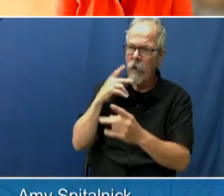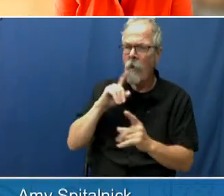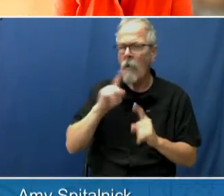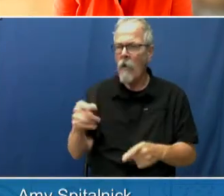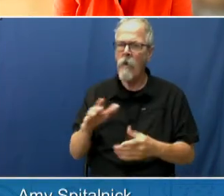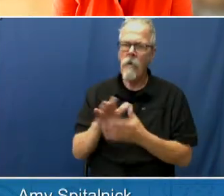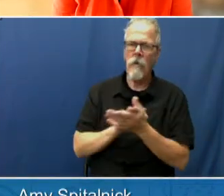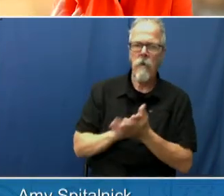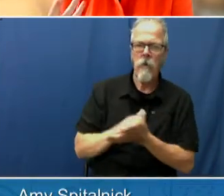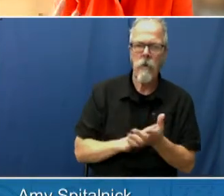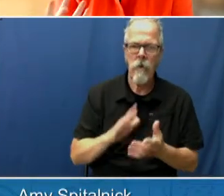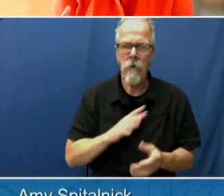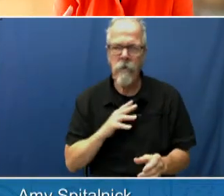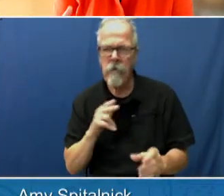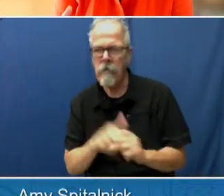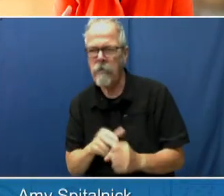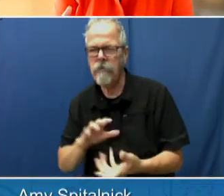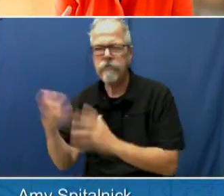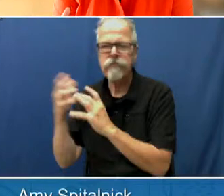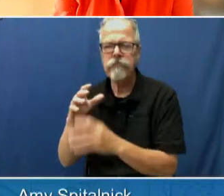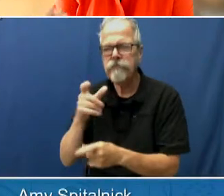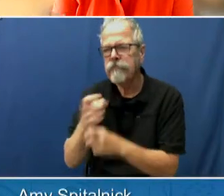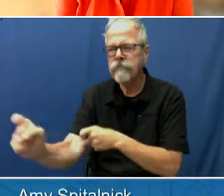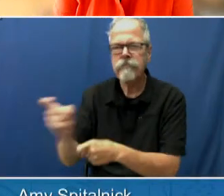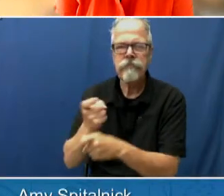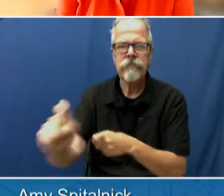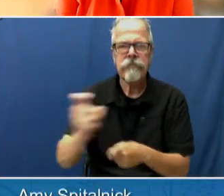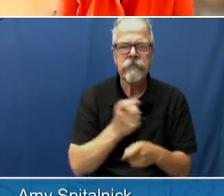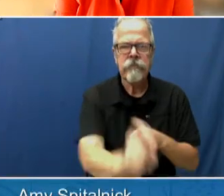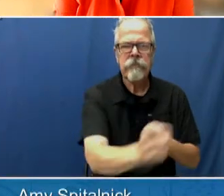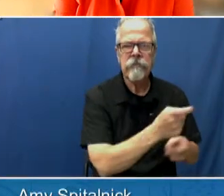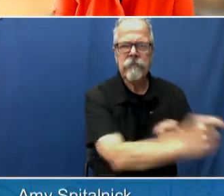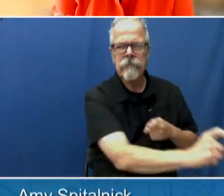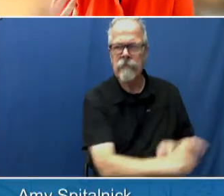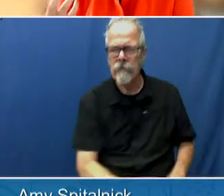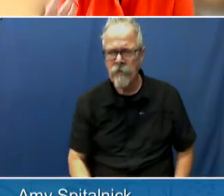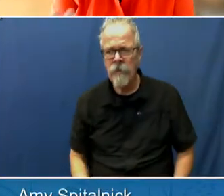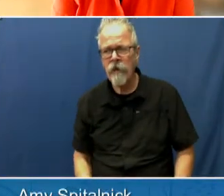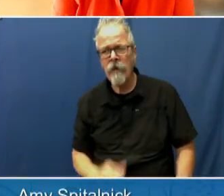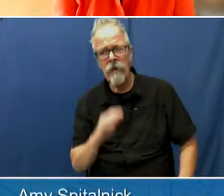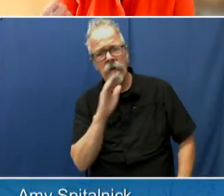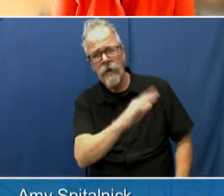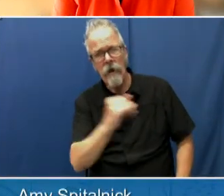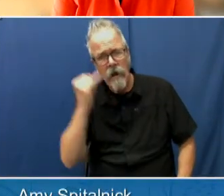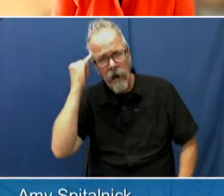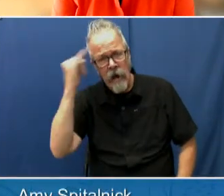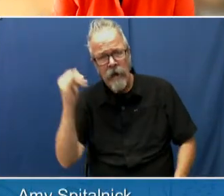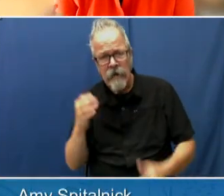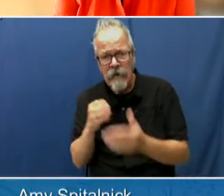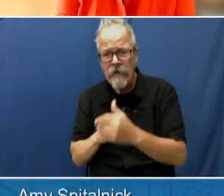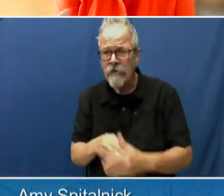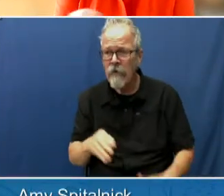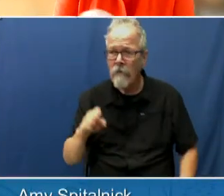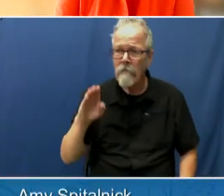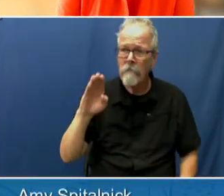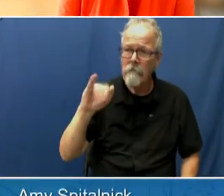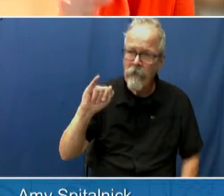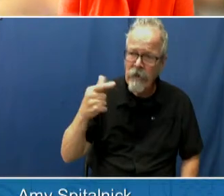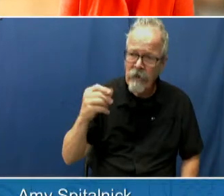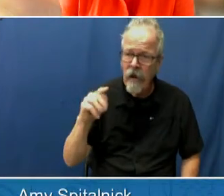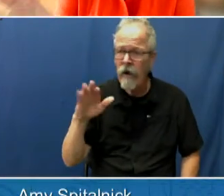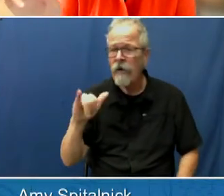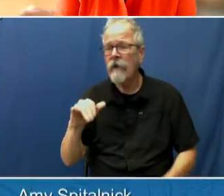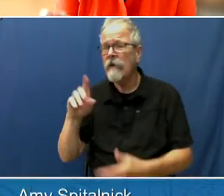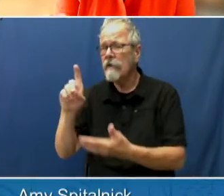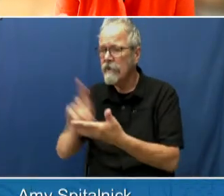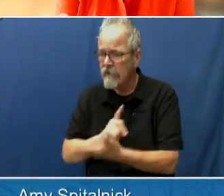democracy. And even though their core ideas are rooted in age-old bigotry, they're repackaged and elevated in new ways, supported by an